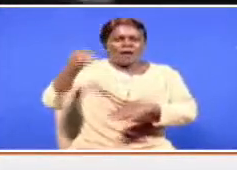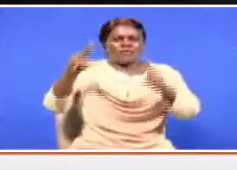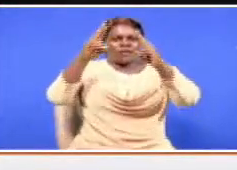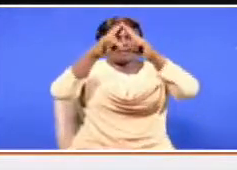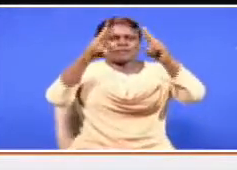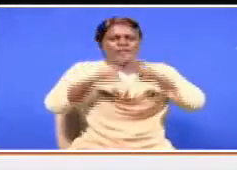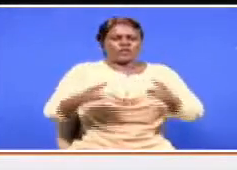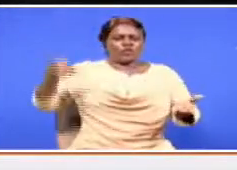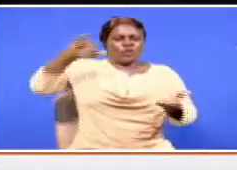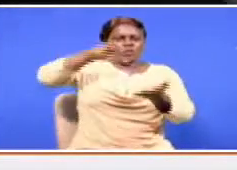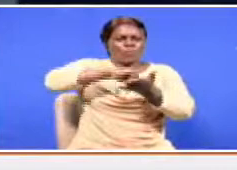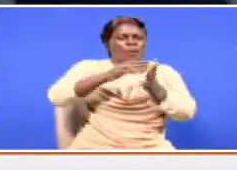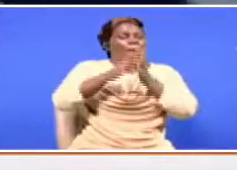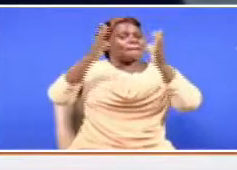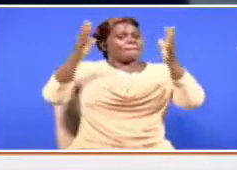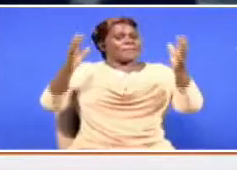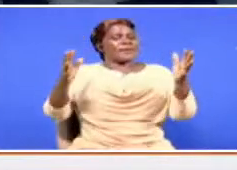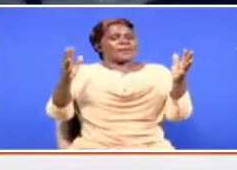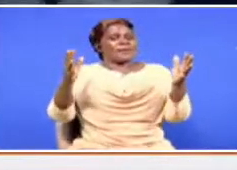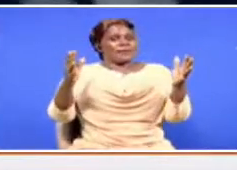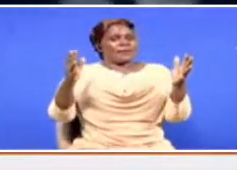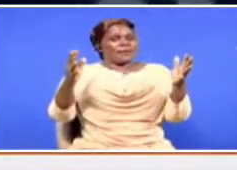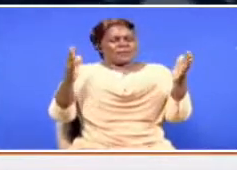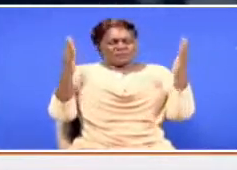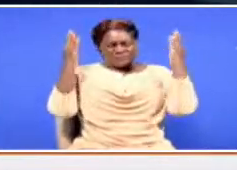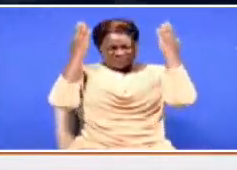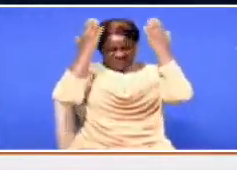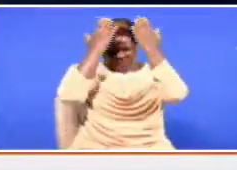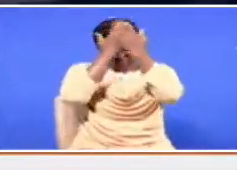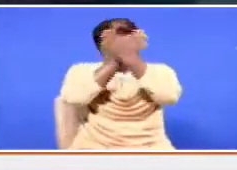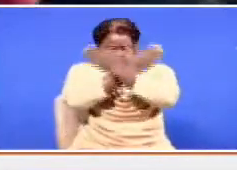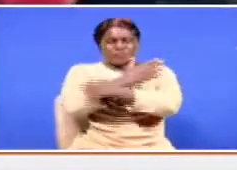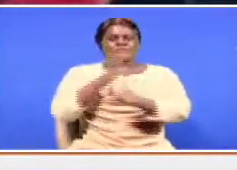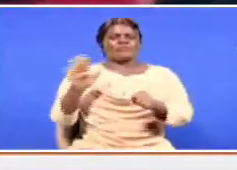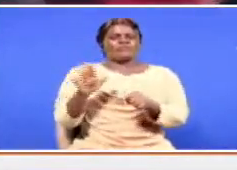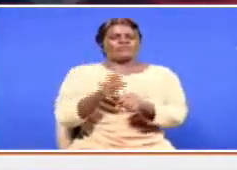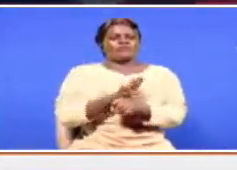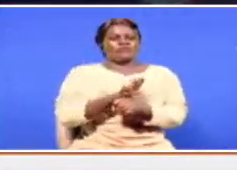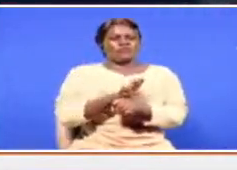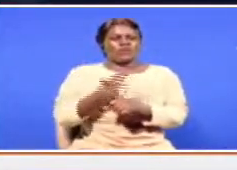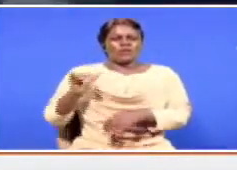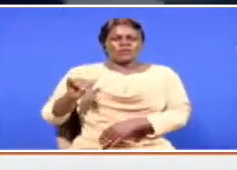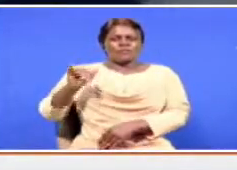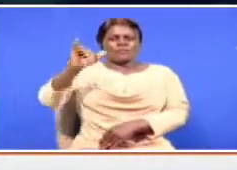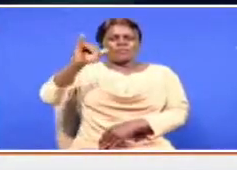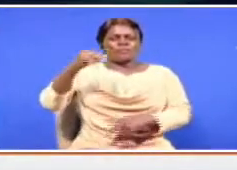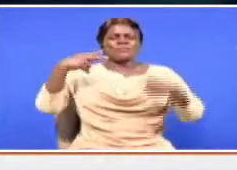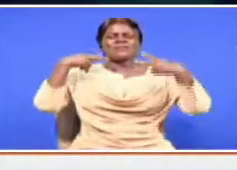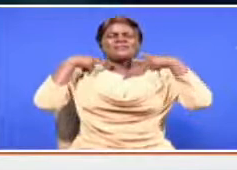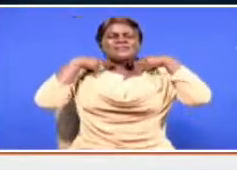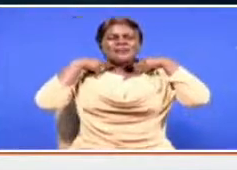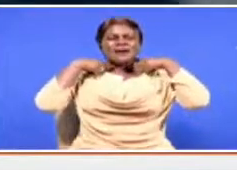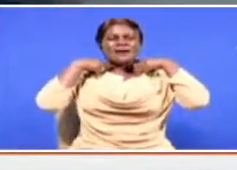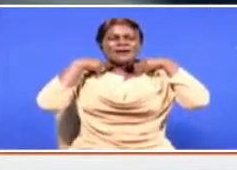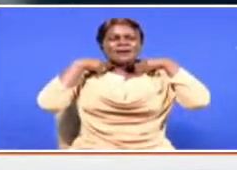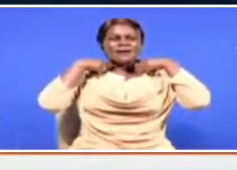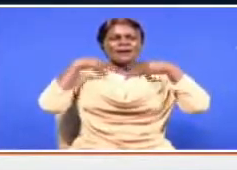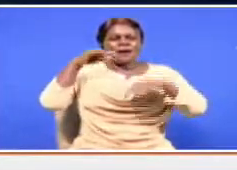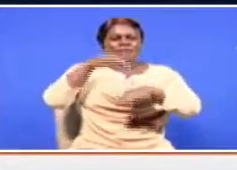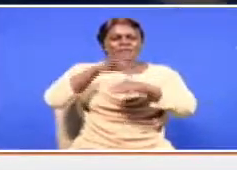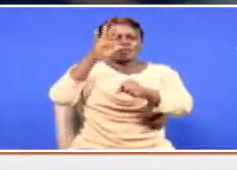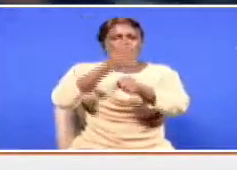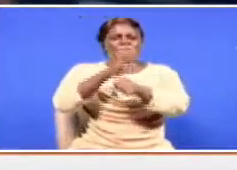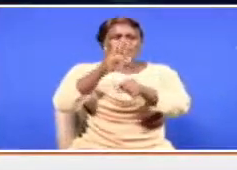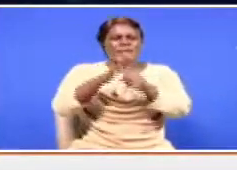international airport, JKIA, was plunged into darkness, causing flights to be grounded. The outage affected